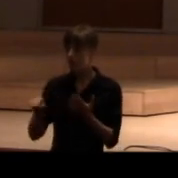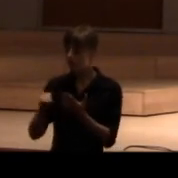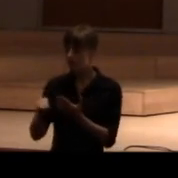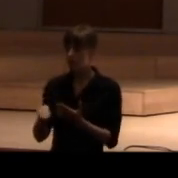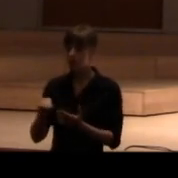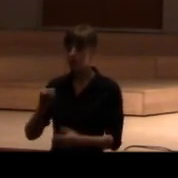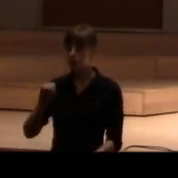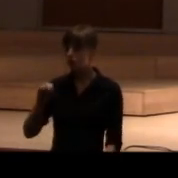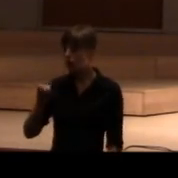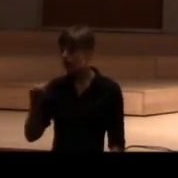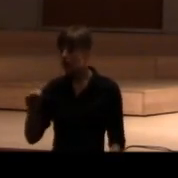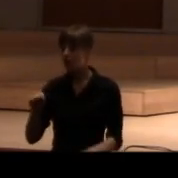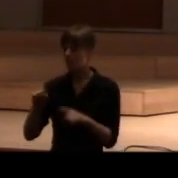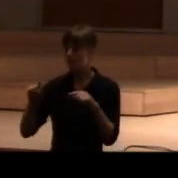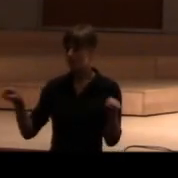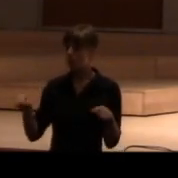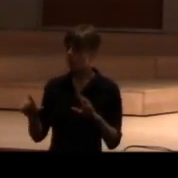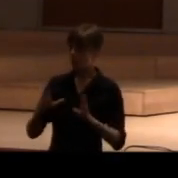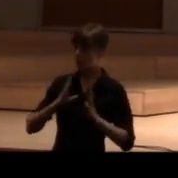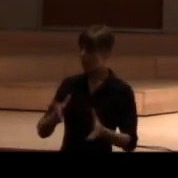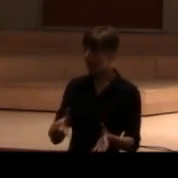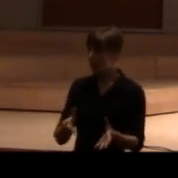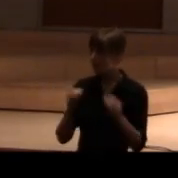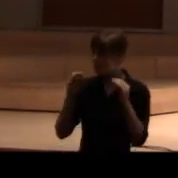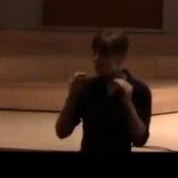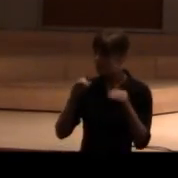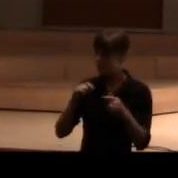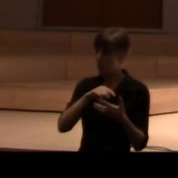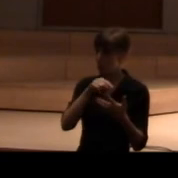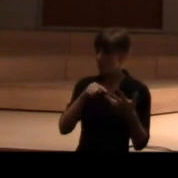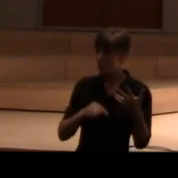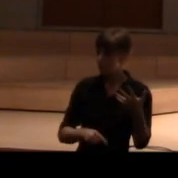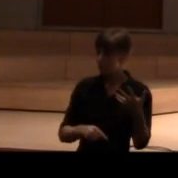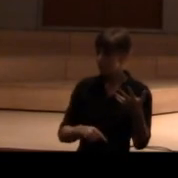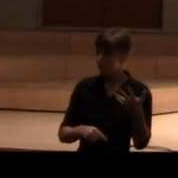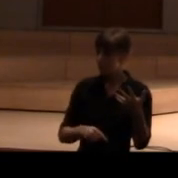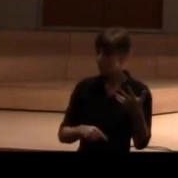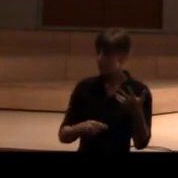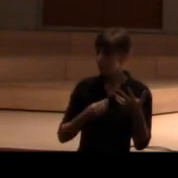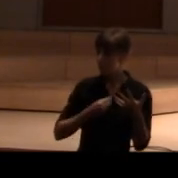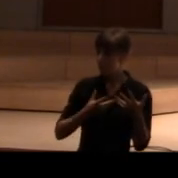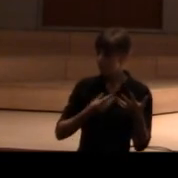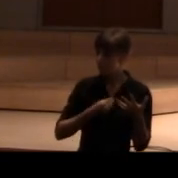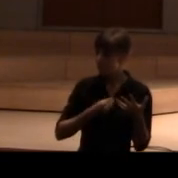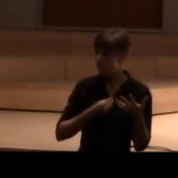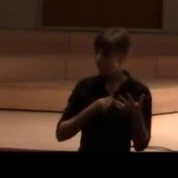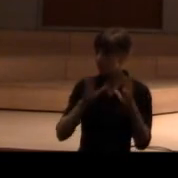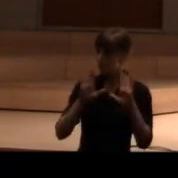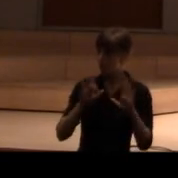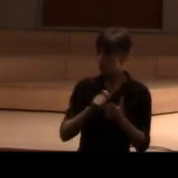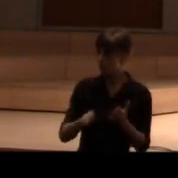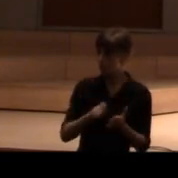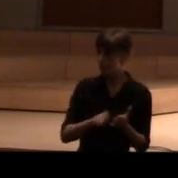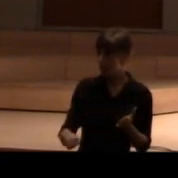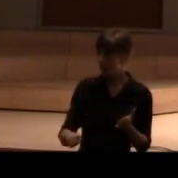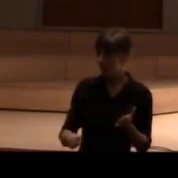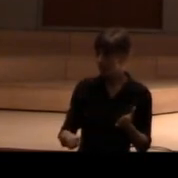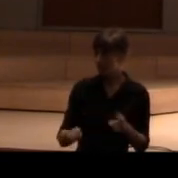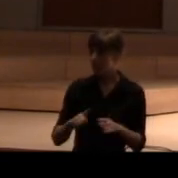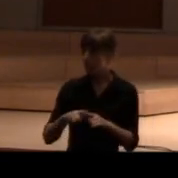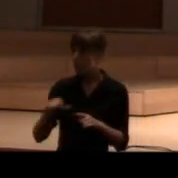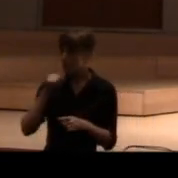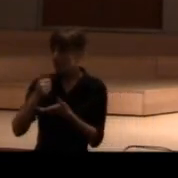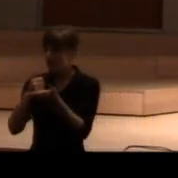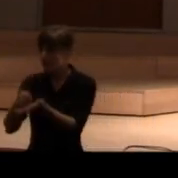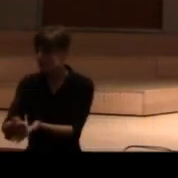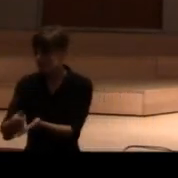I have absolutely nothing wrong with haikus, and sonnets, and villanelles. They're wonderful to write, but we're not doing students any